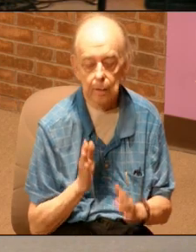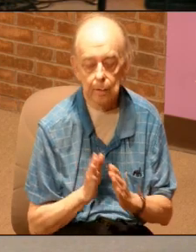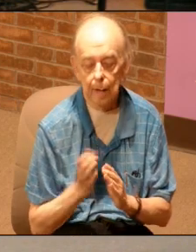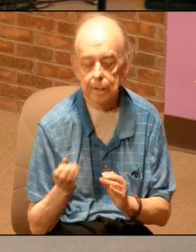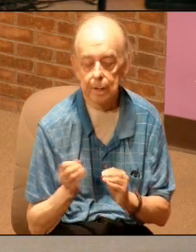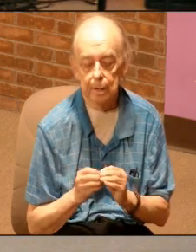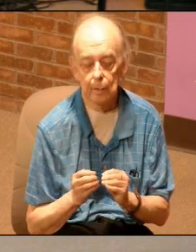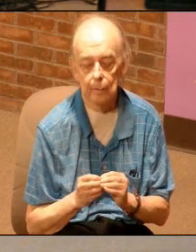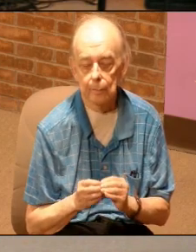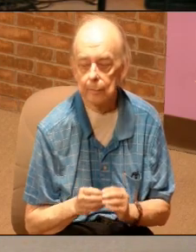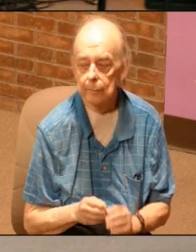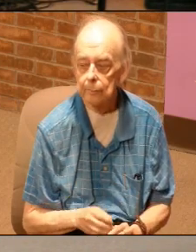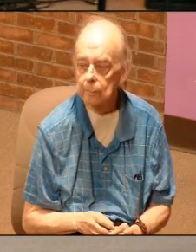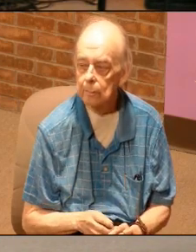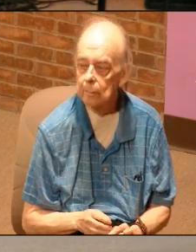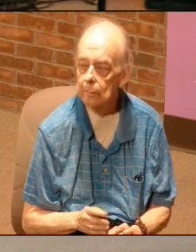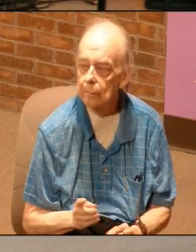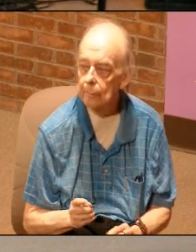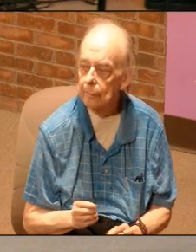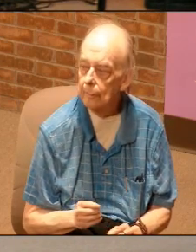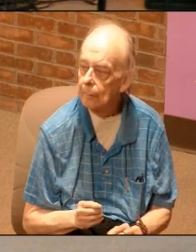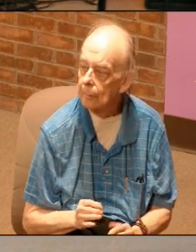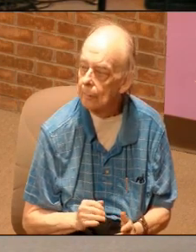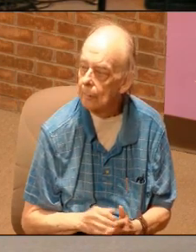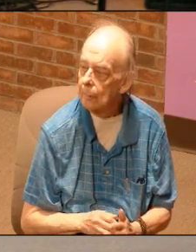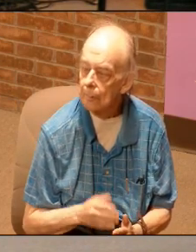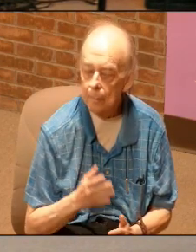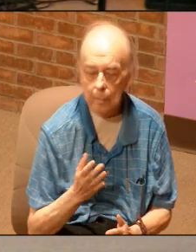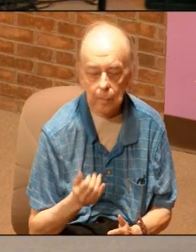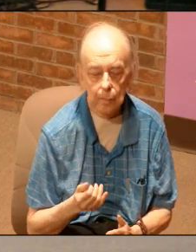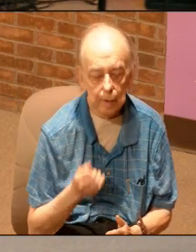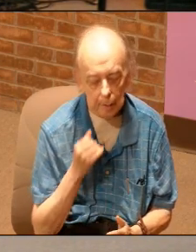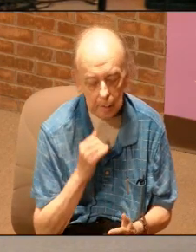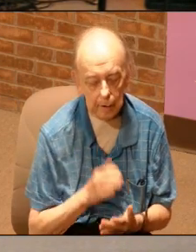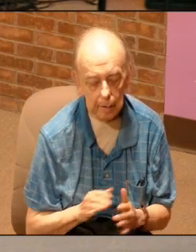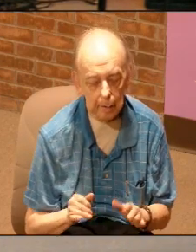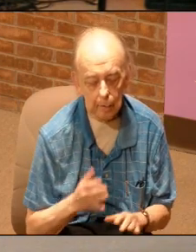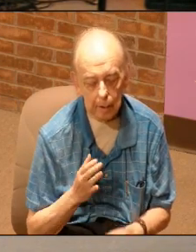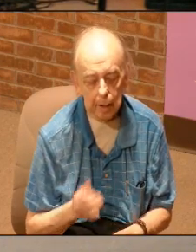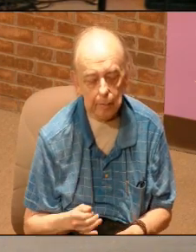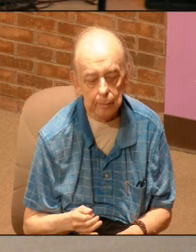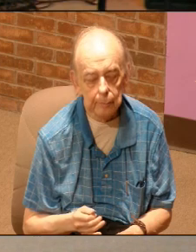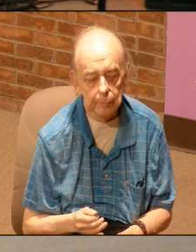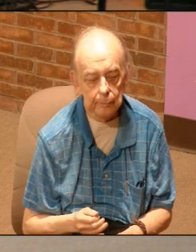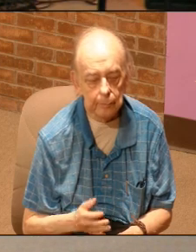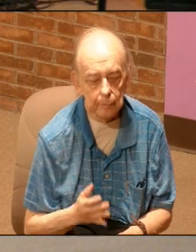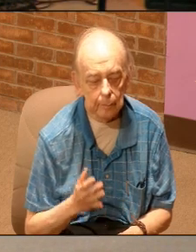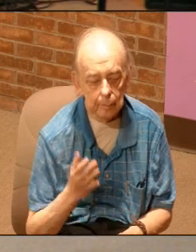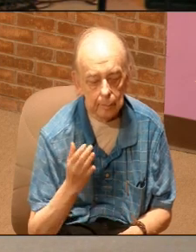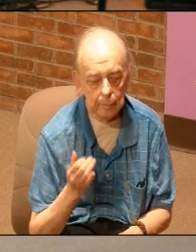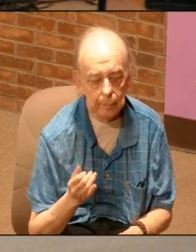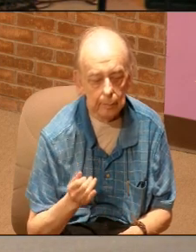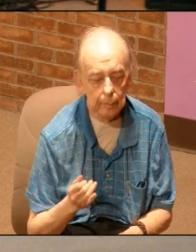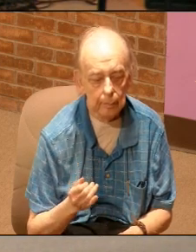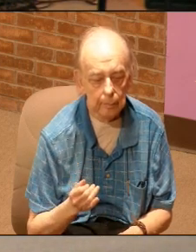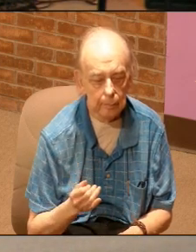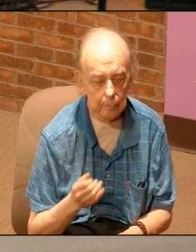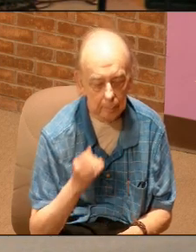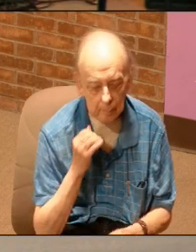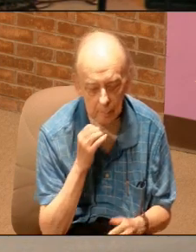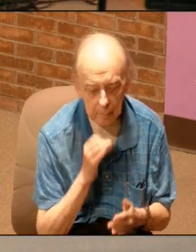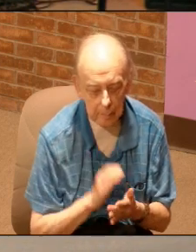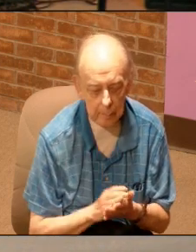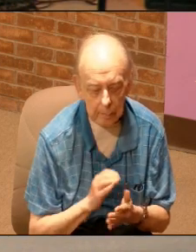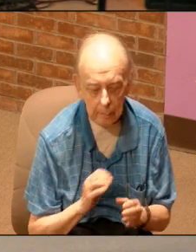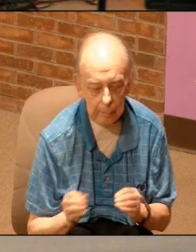anymore. Okay? It's just, that's the way she does it. Why? Because she doesn't have to